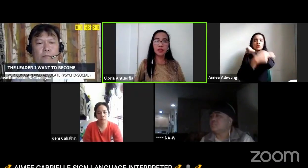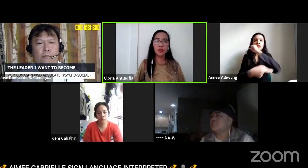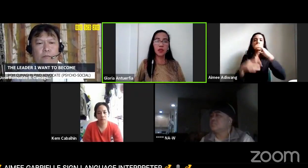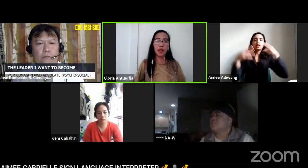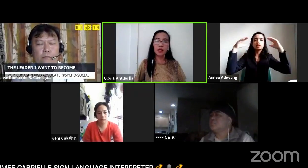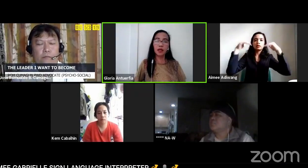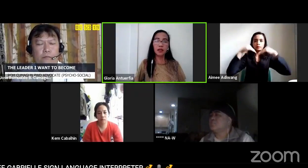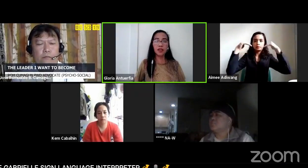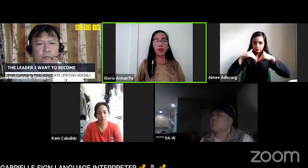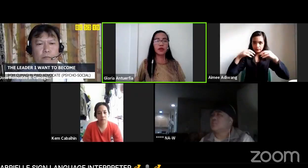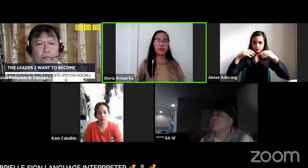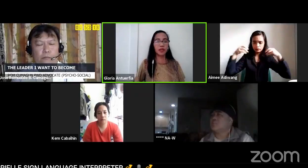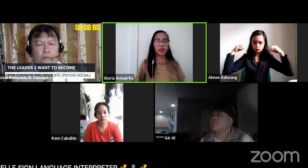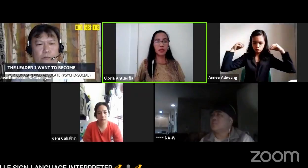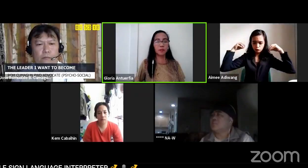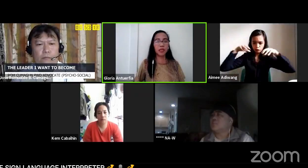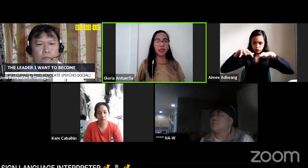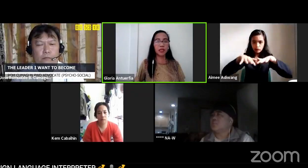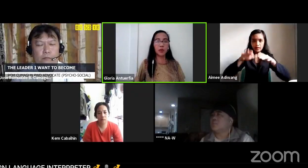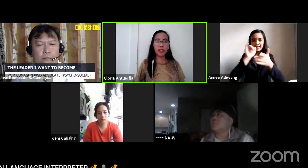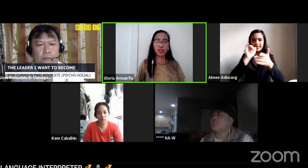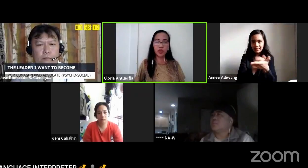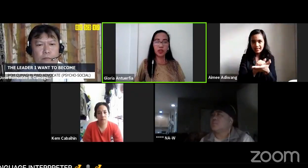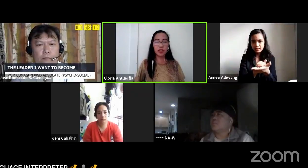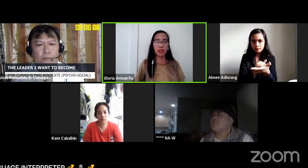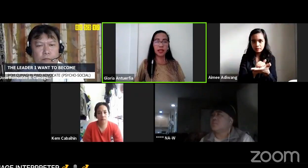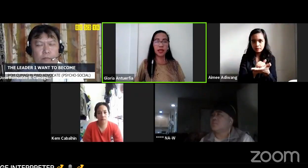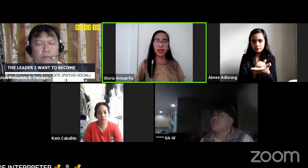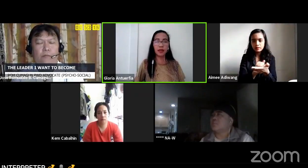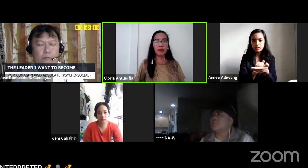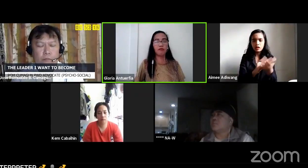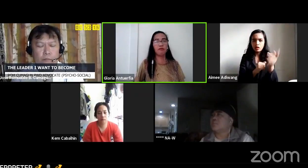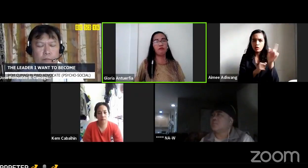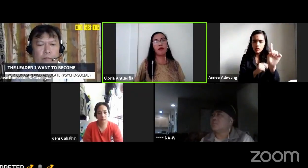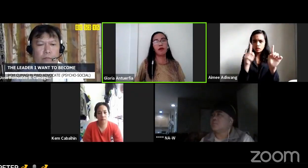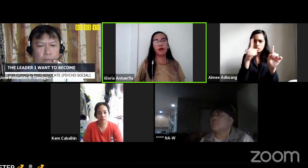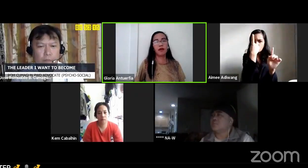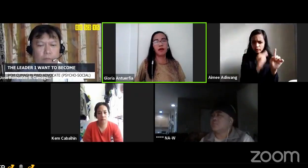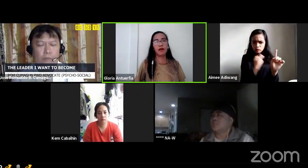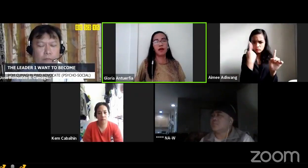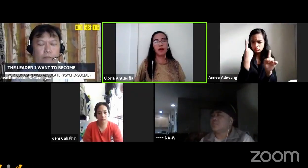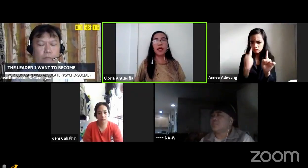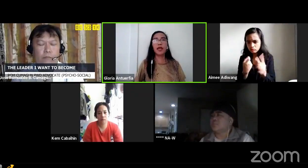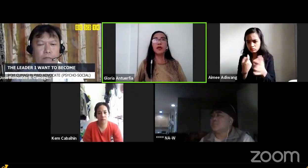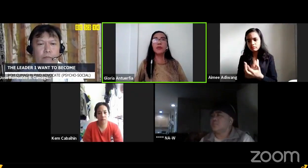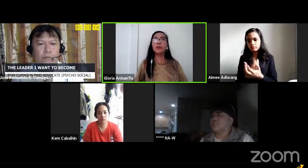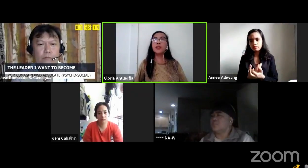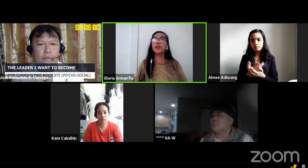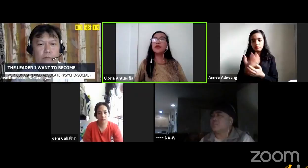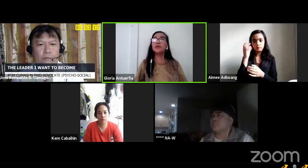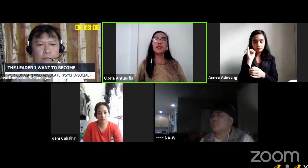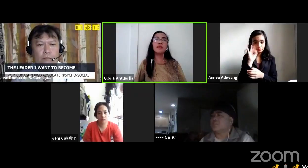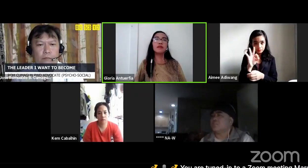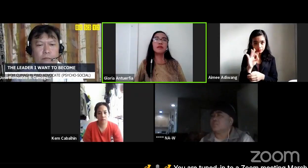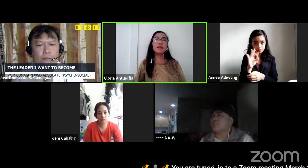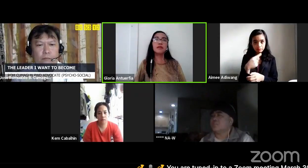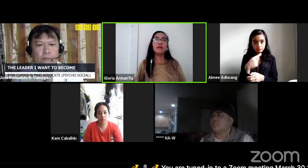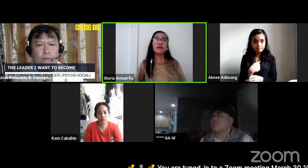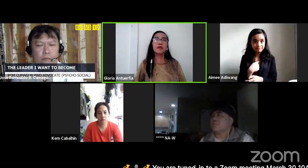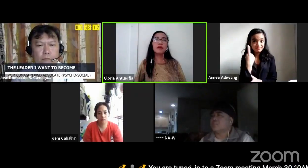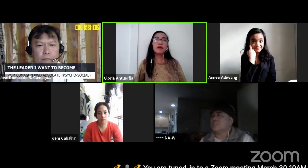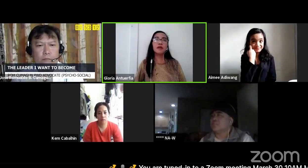conferences, and that's one of the big questions until now. When the